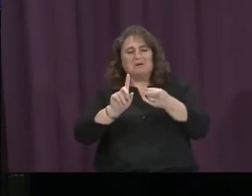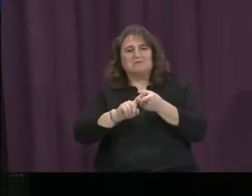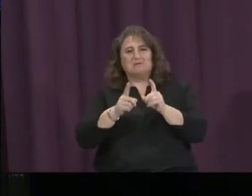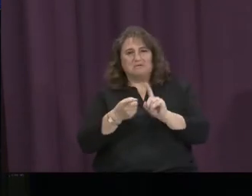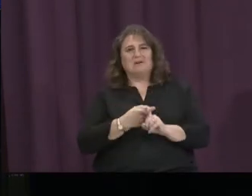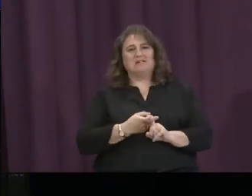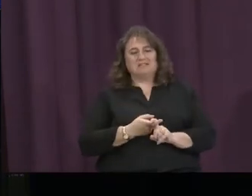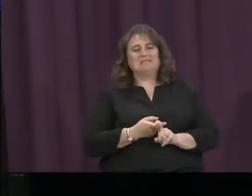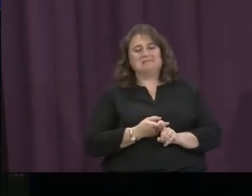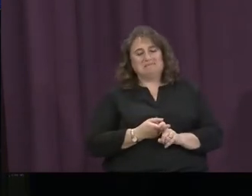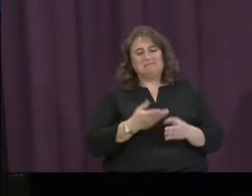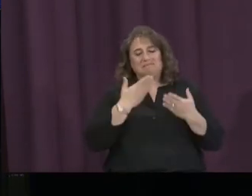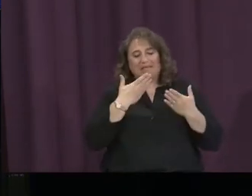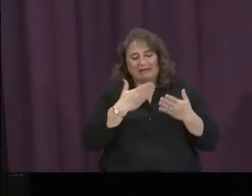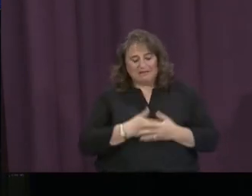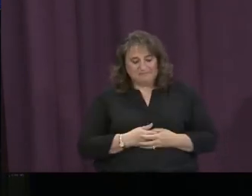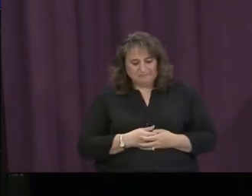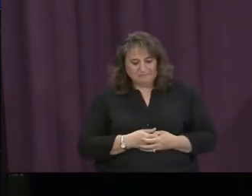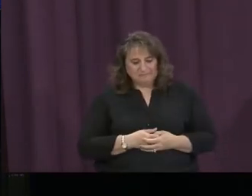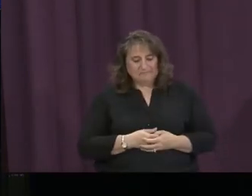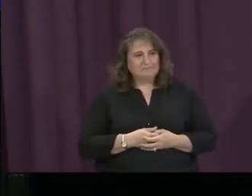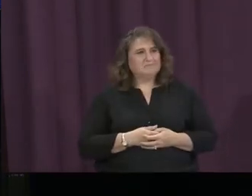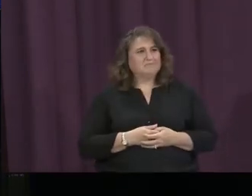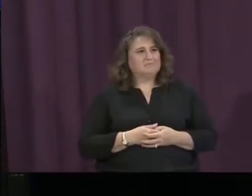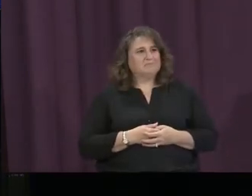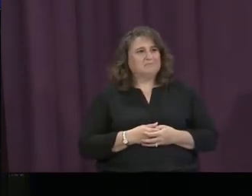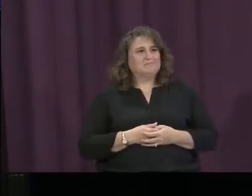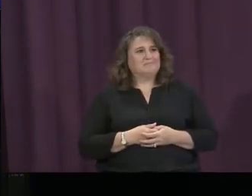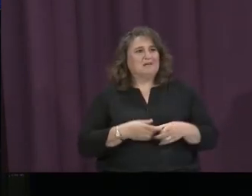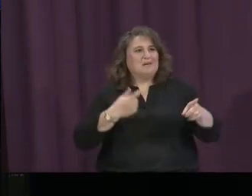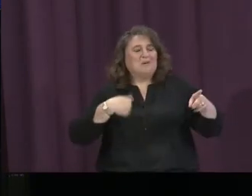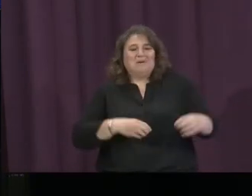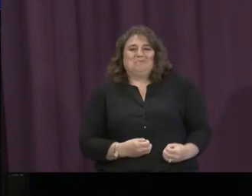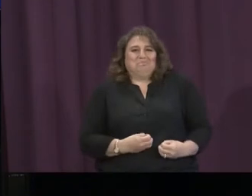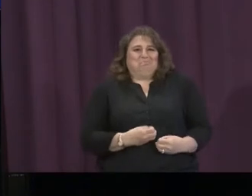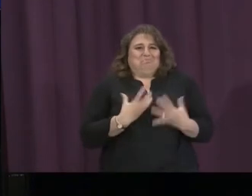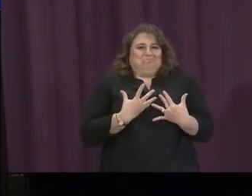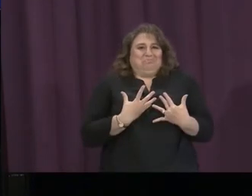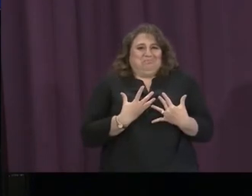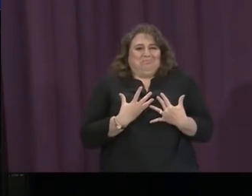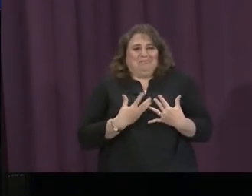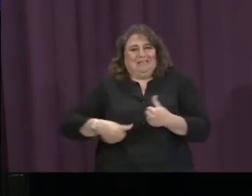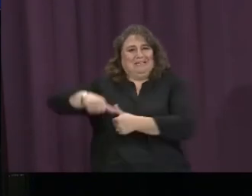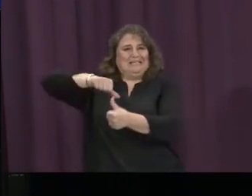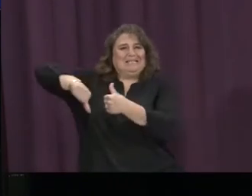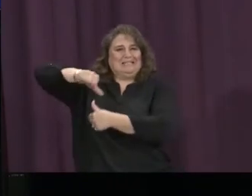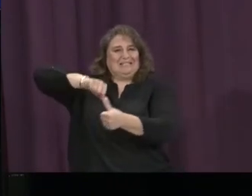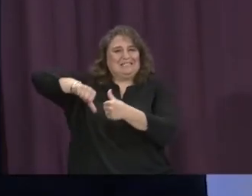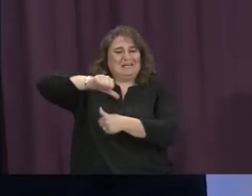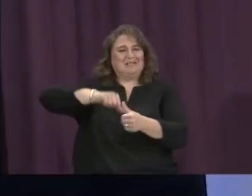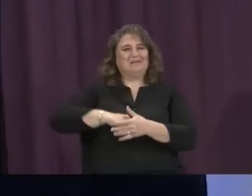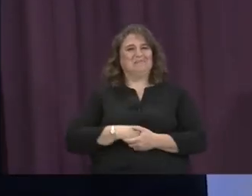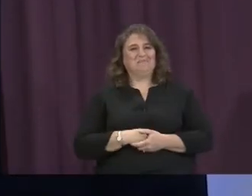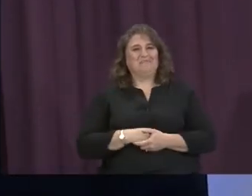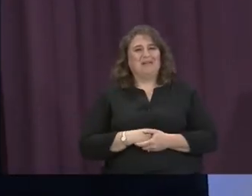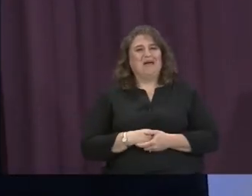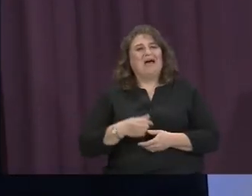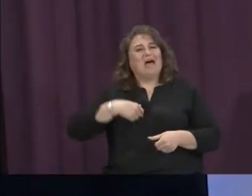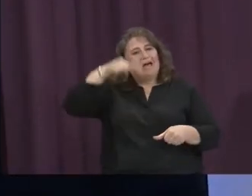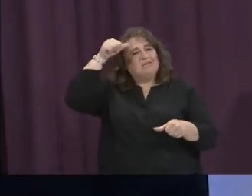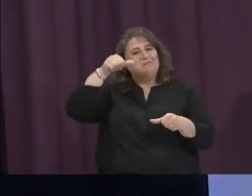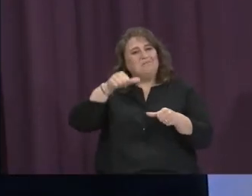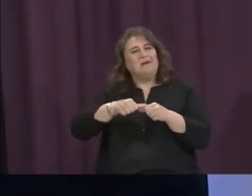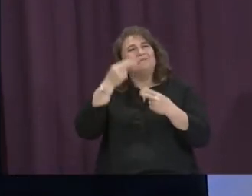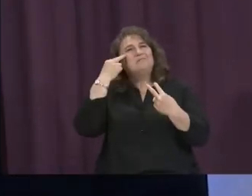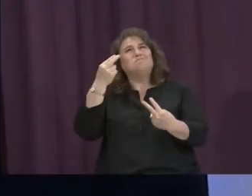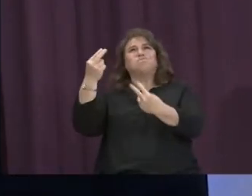there. Yeah. Uh-huh. I just love how we inspire each other. That uh-huh. that is something just, because it triggers a lot of memories. We all have